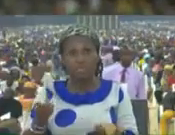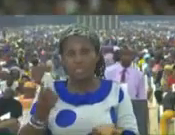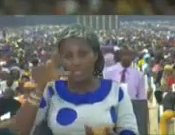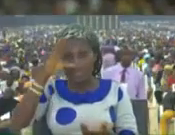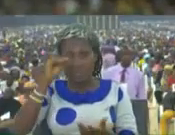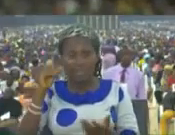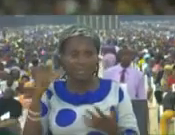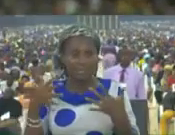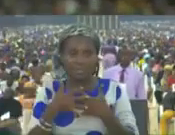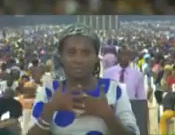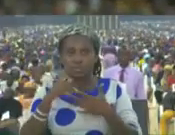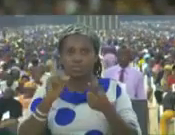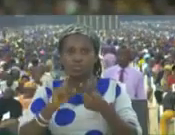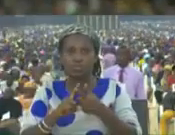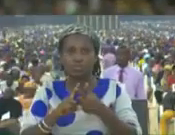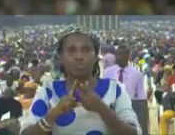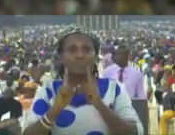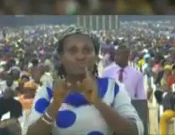to say, marry me.